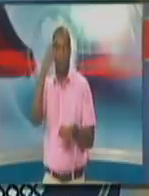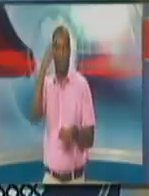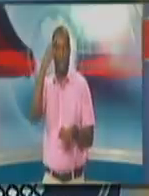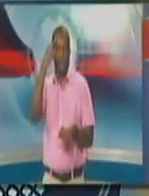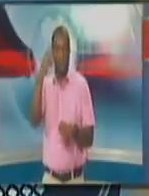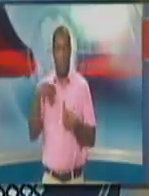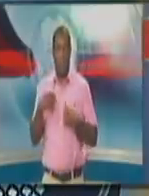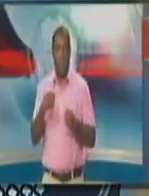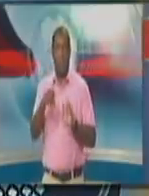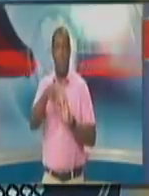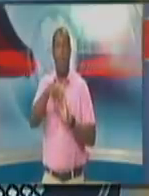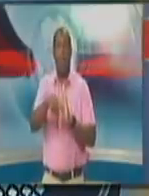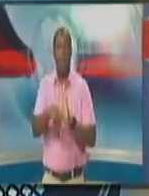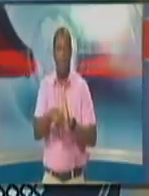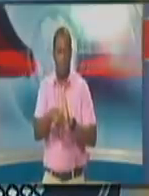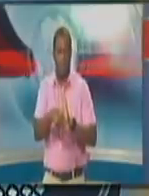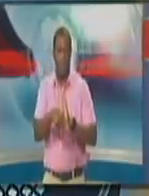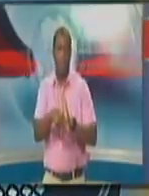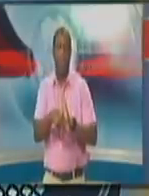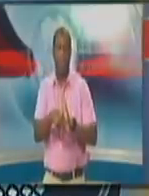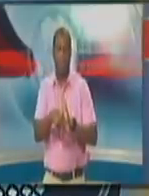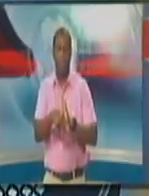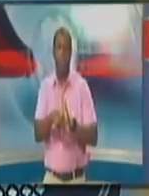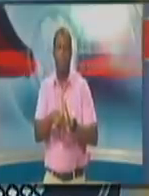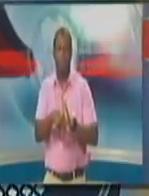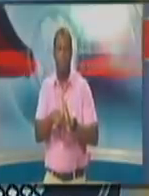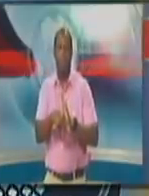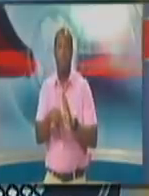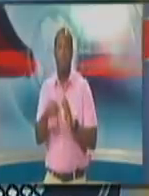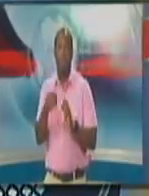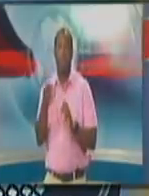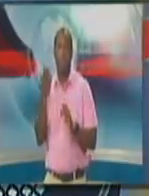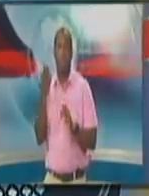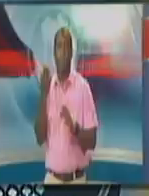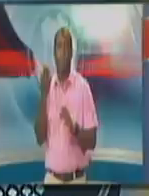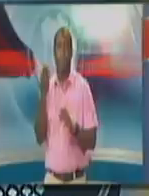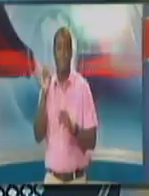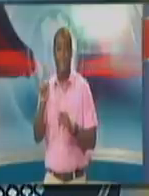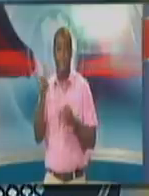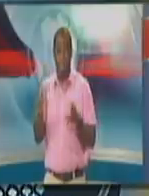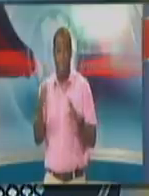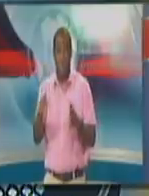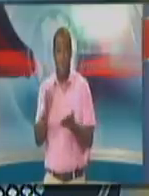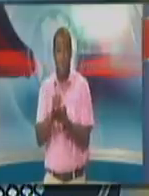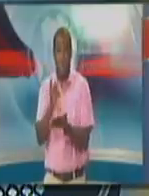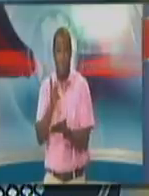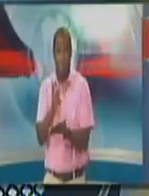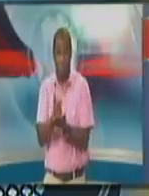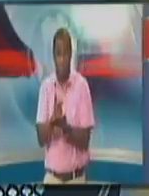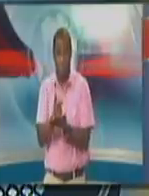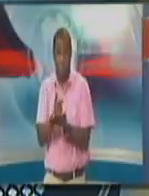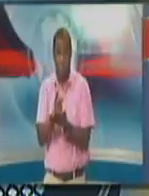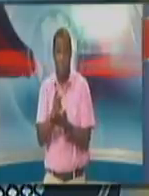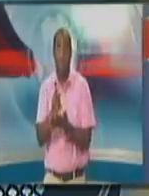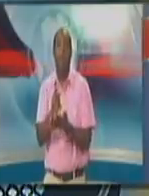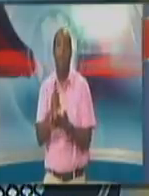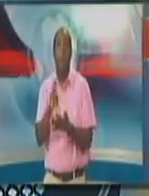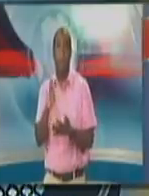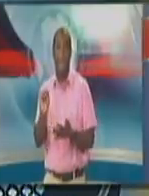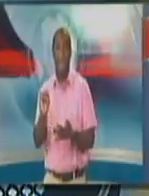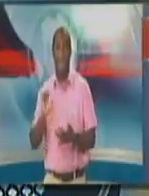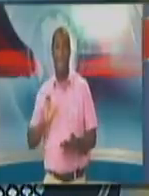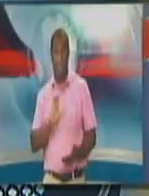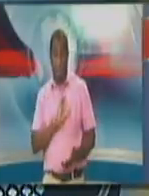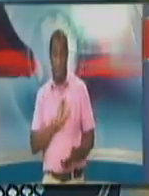year. And it is now in the process of being retooled into a national plan. In other words, the plan is for the